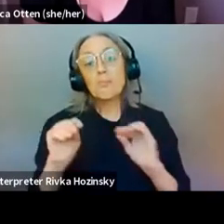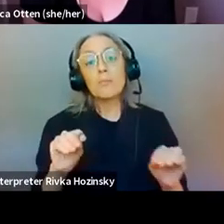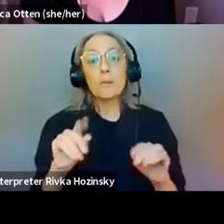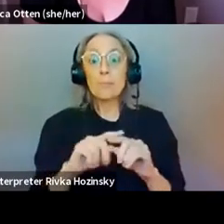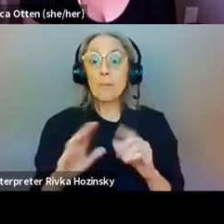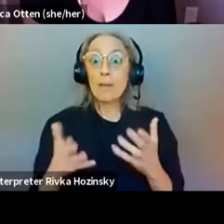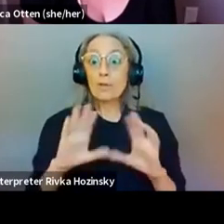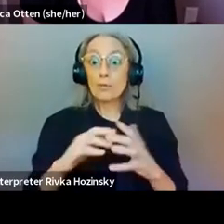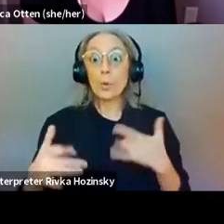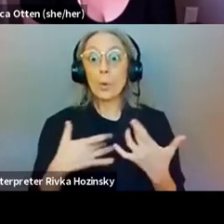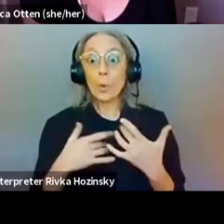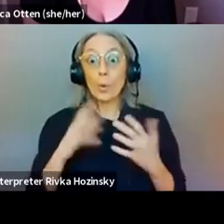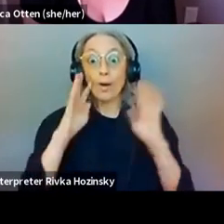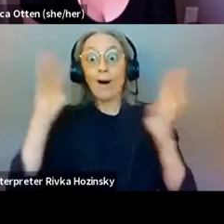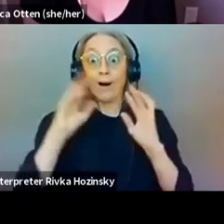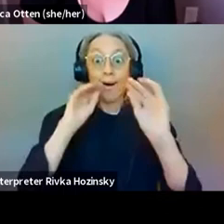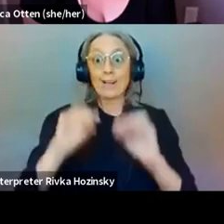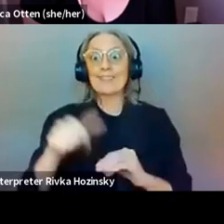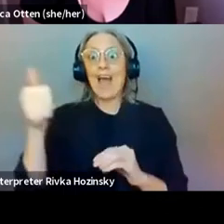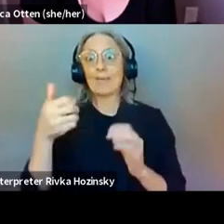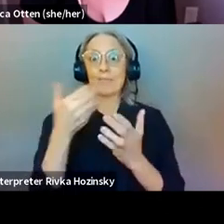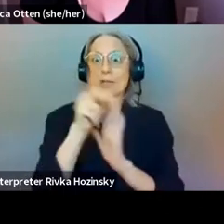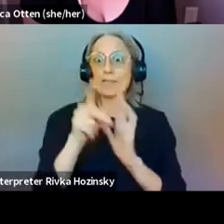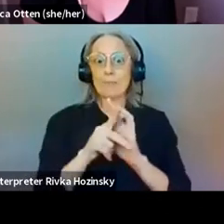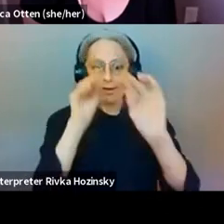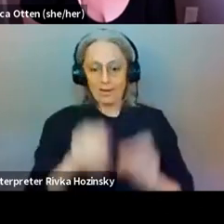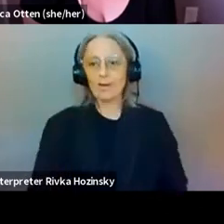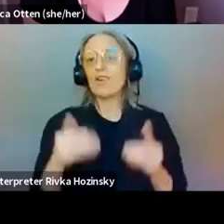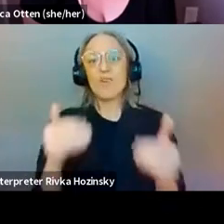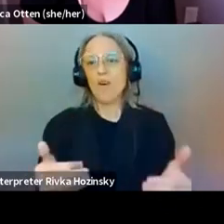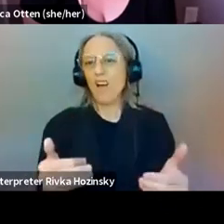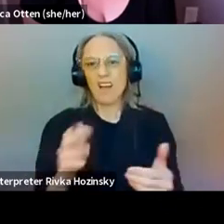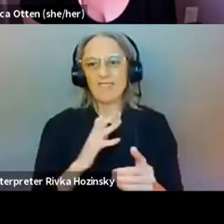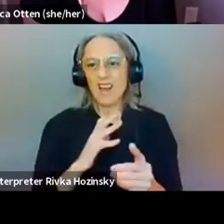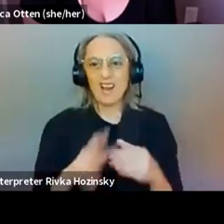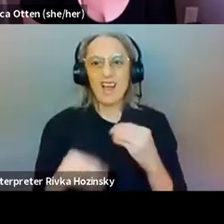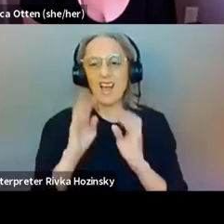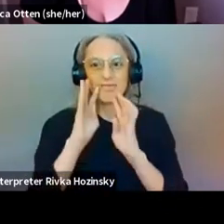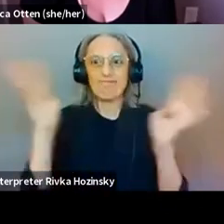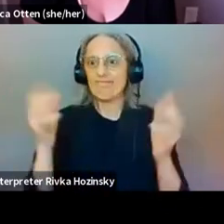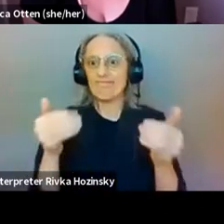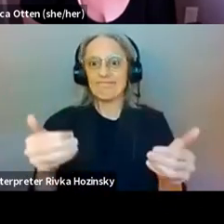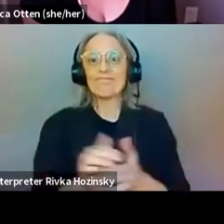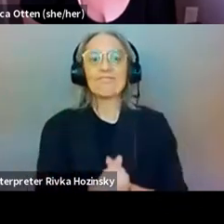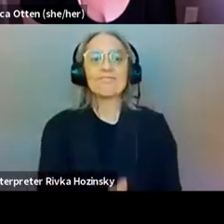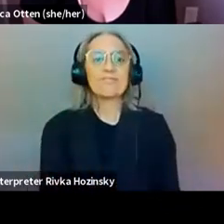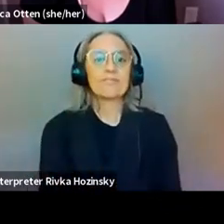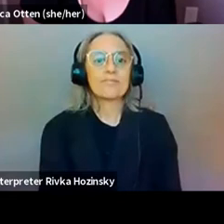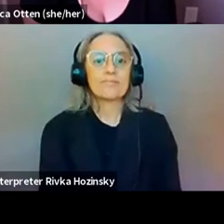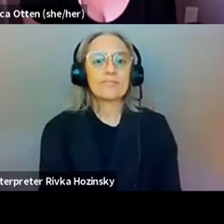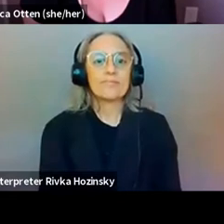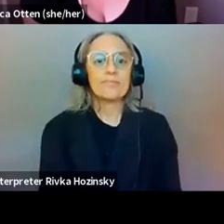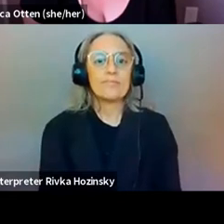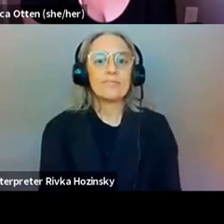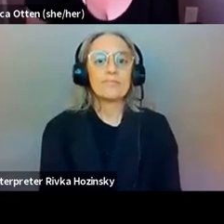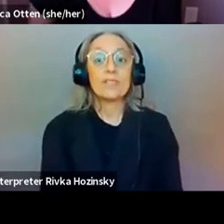10 principles or something like that, you can go right ahead and do it. Okay, so I'm gonna put the